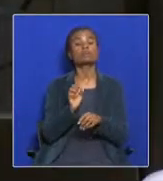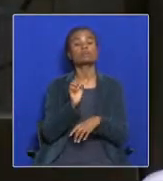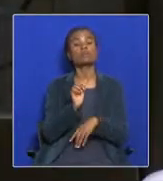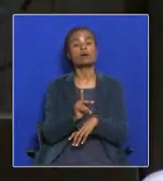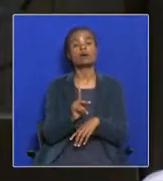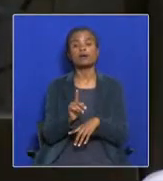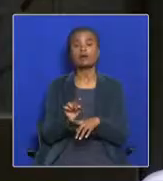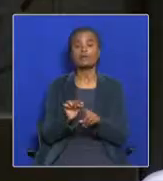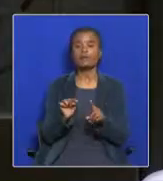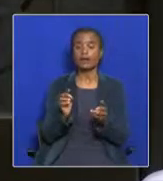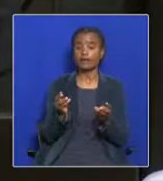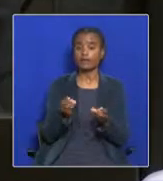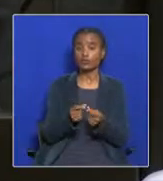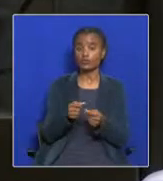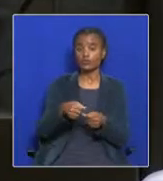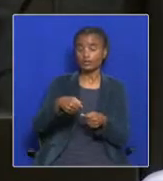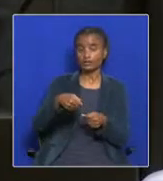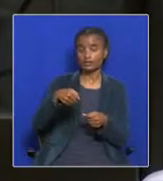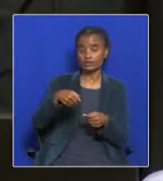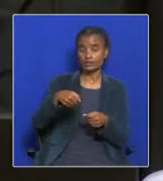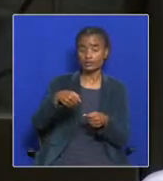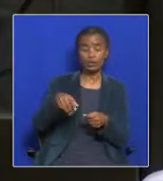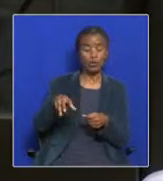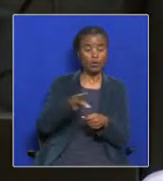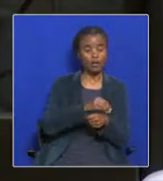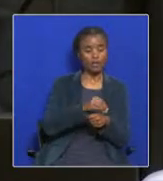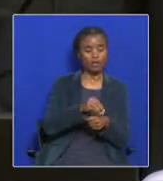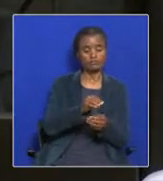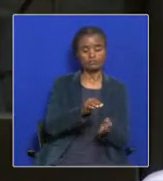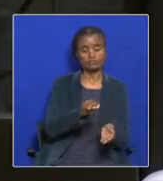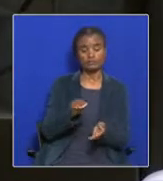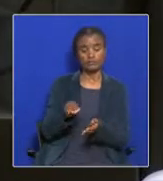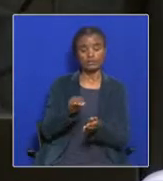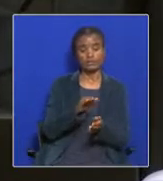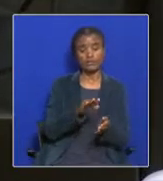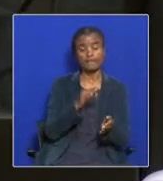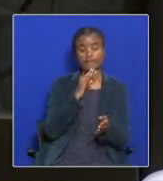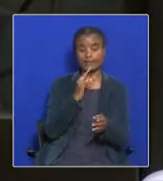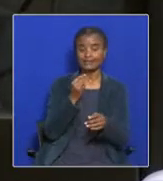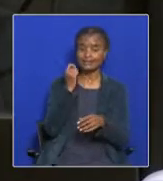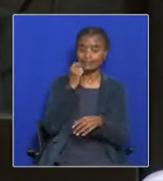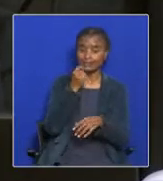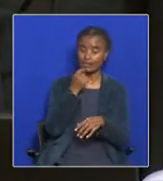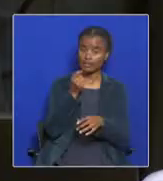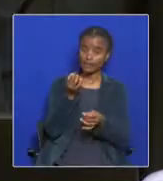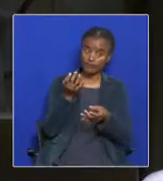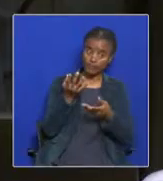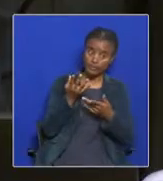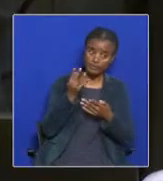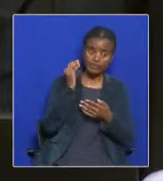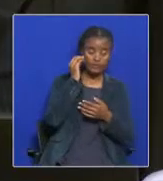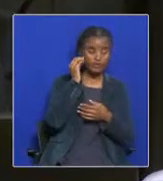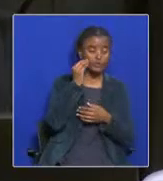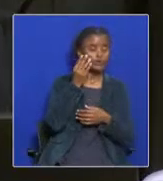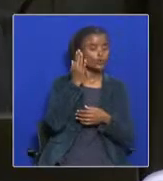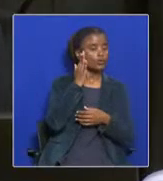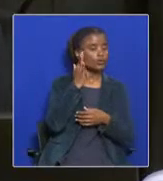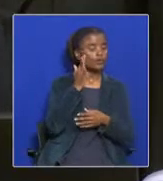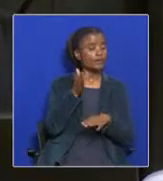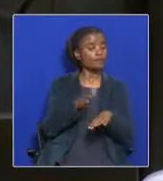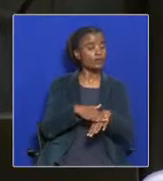bags, you don't have intel that there's more, right? So you're just a random police officer who